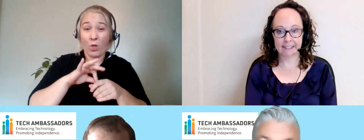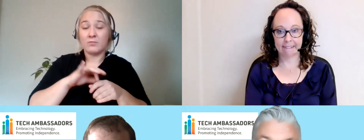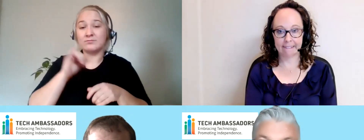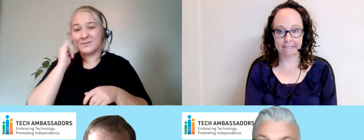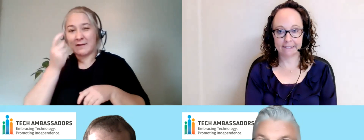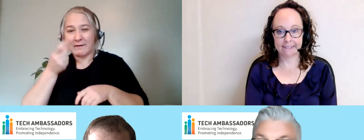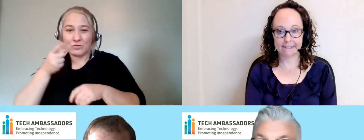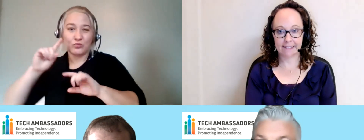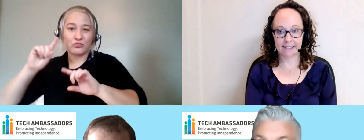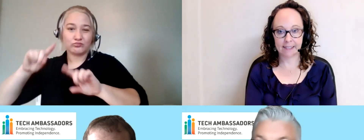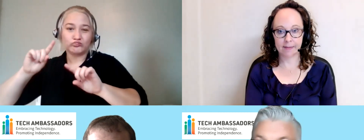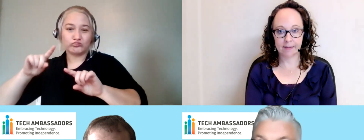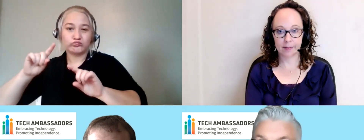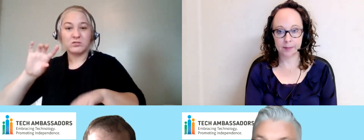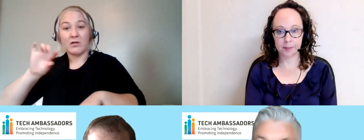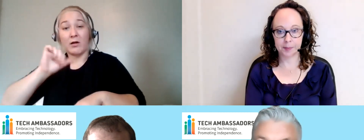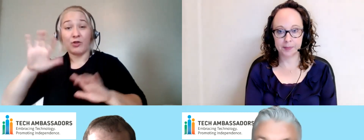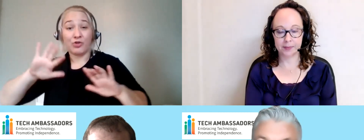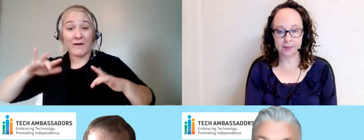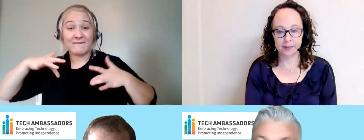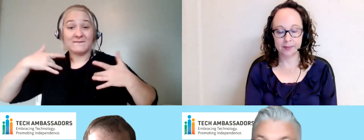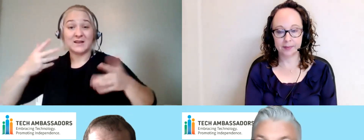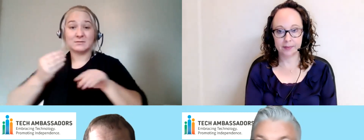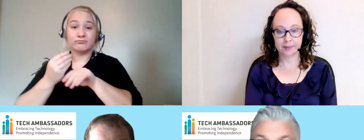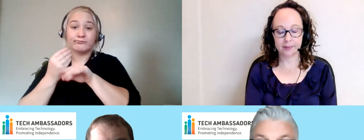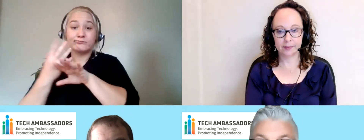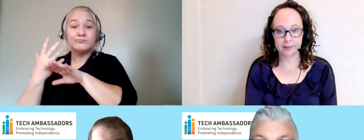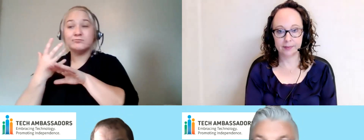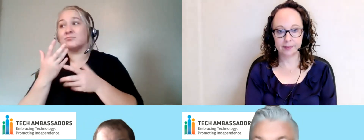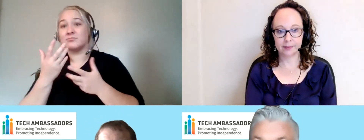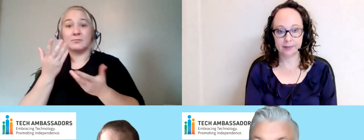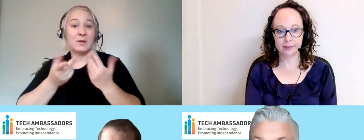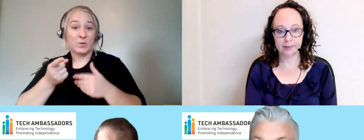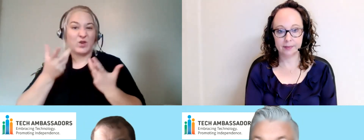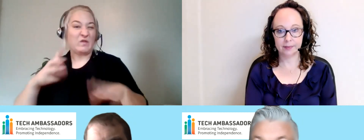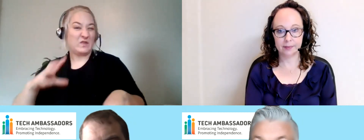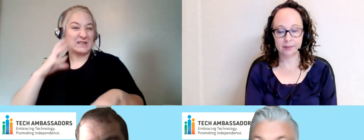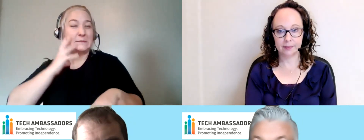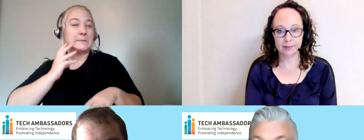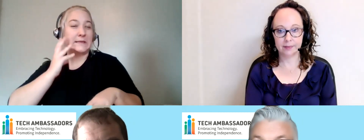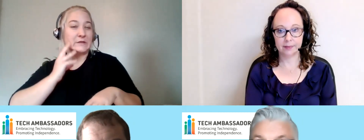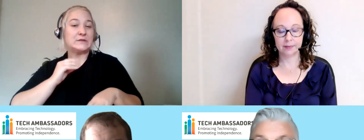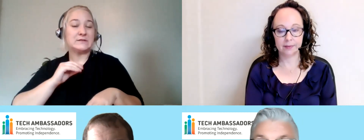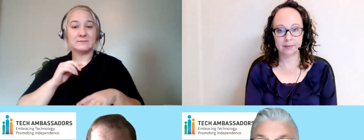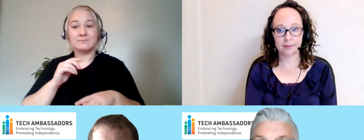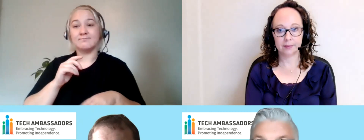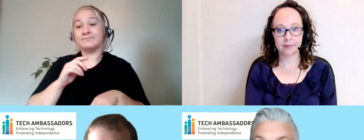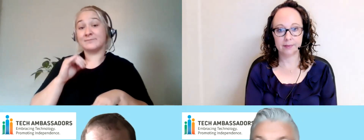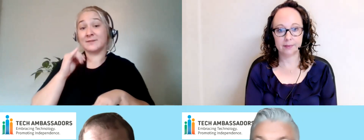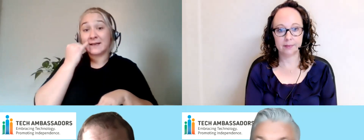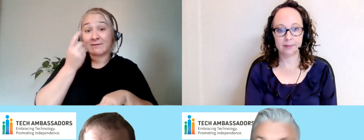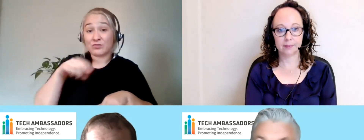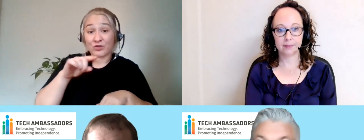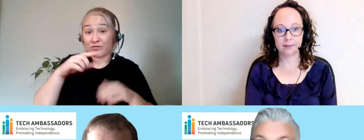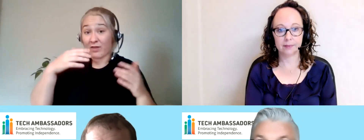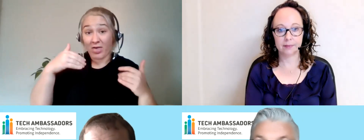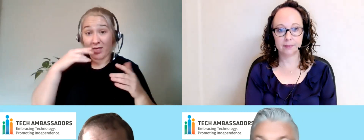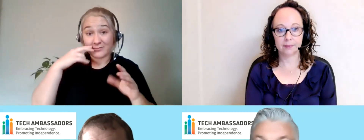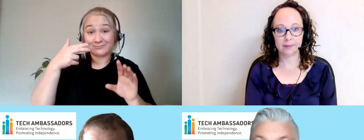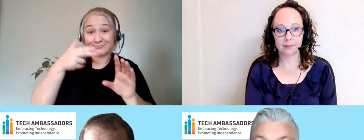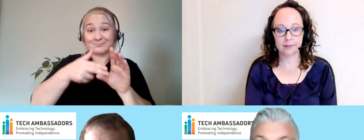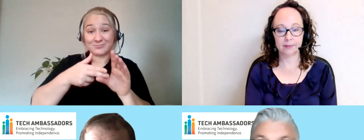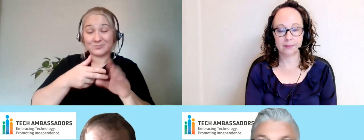of ours, you may have seen this one already. But for those of you especially who have not joined us on other events, I'm going to launch this